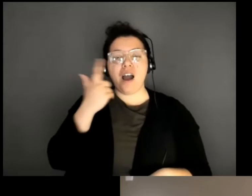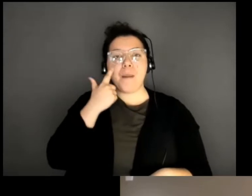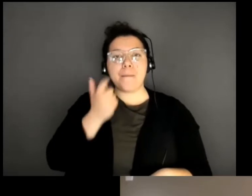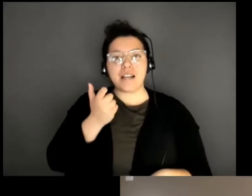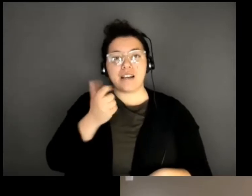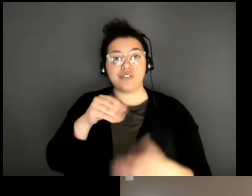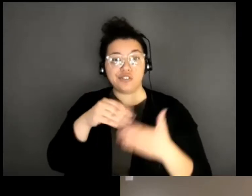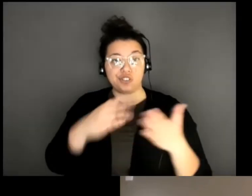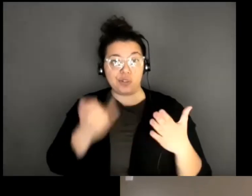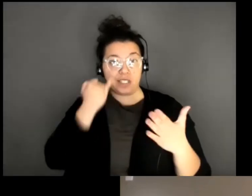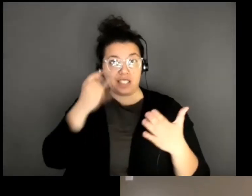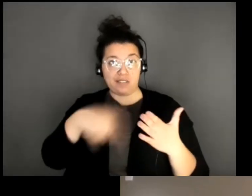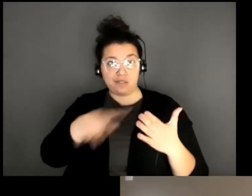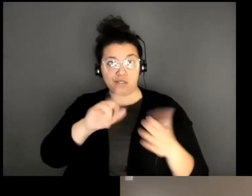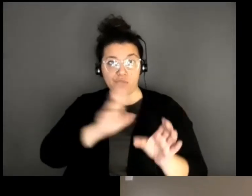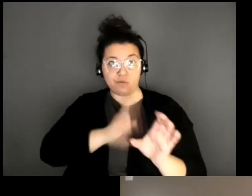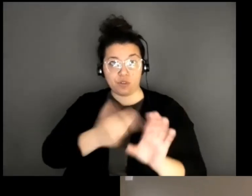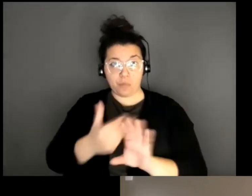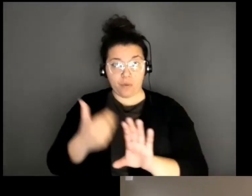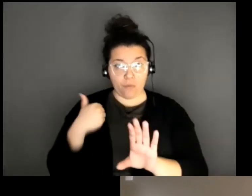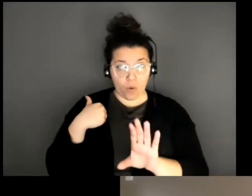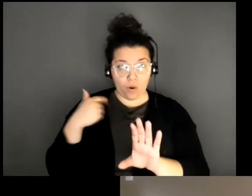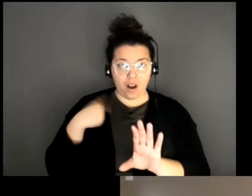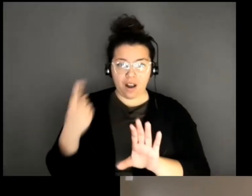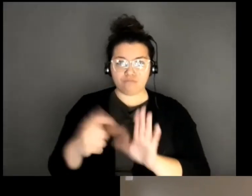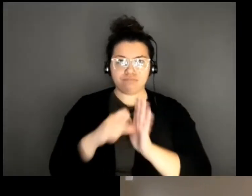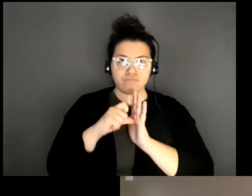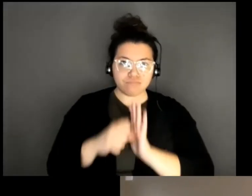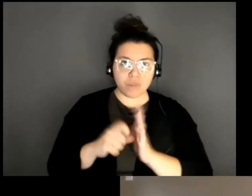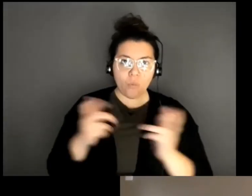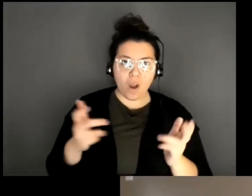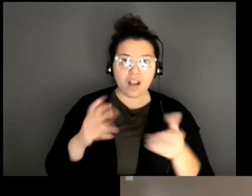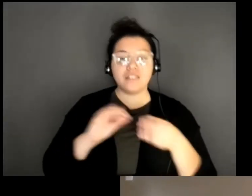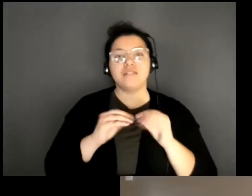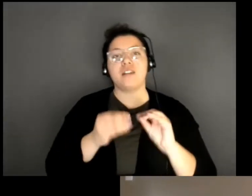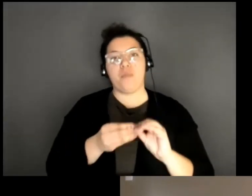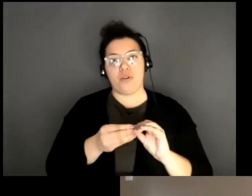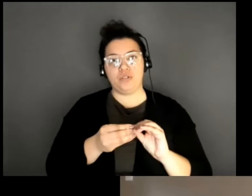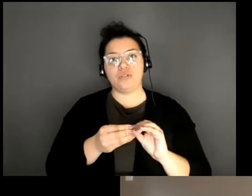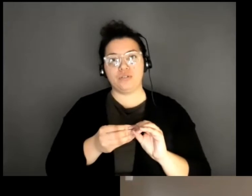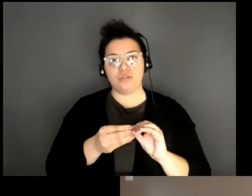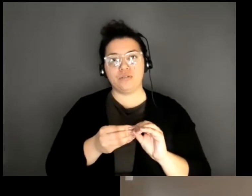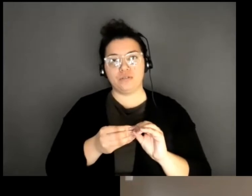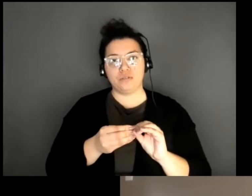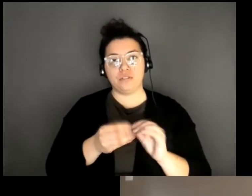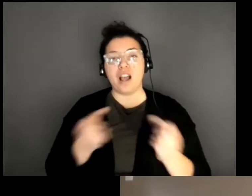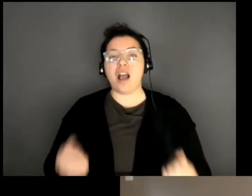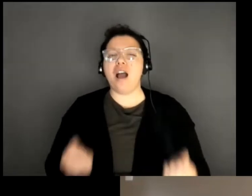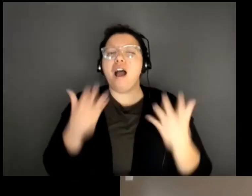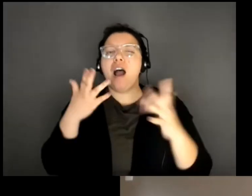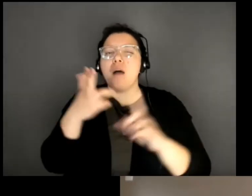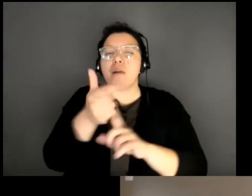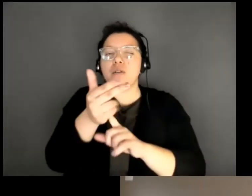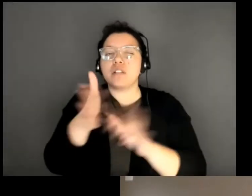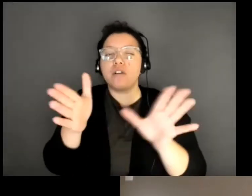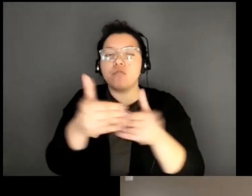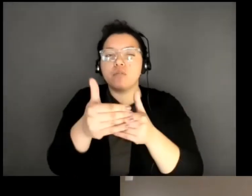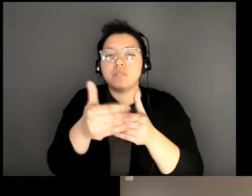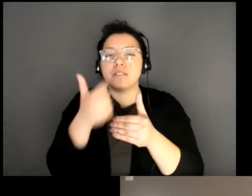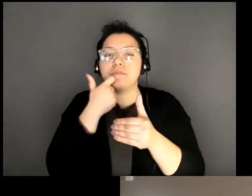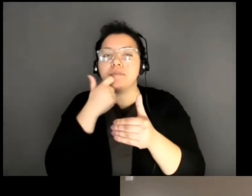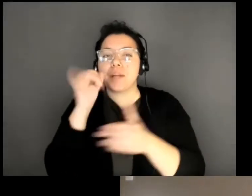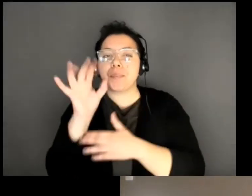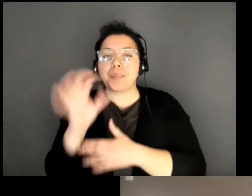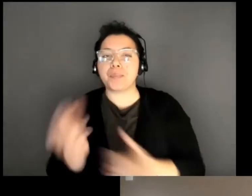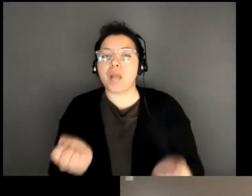before, what do I always stress? I stress numbers, right? How many hotel rooms did Mr. Lefkowitz say the Gaylord